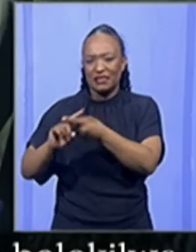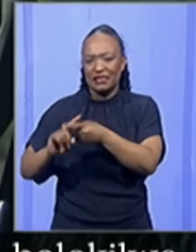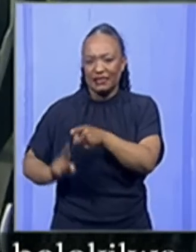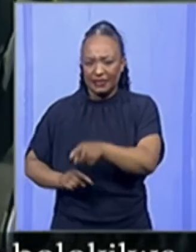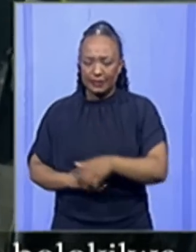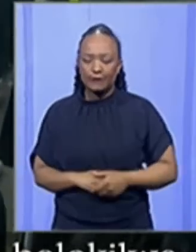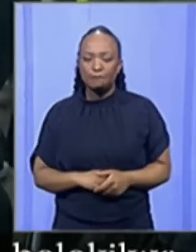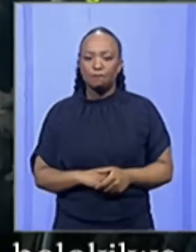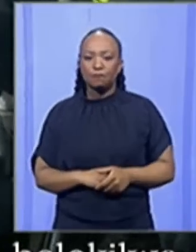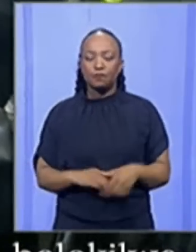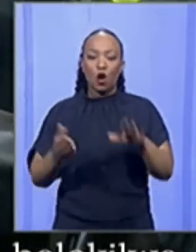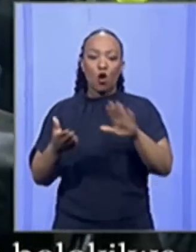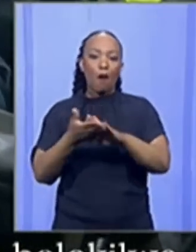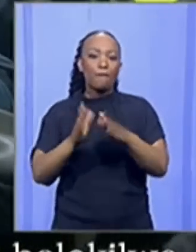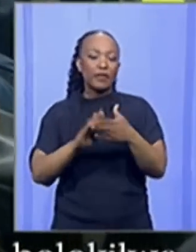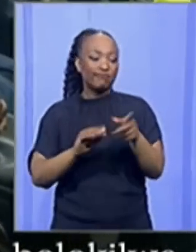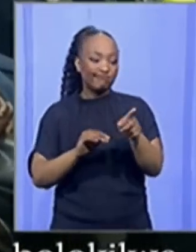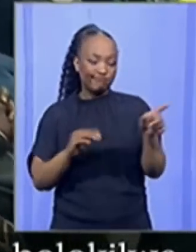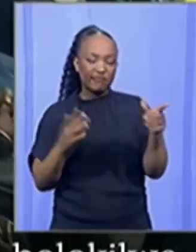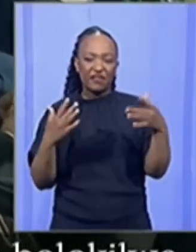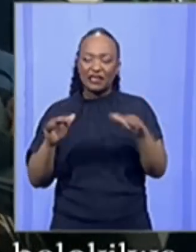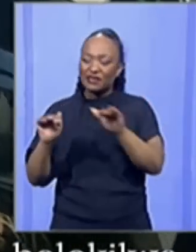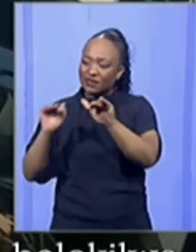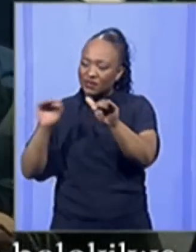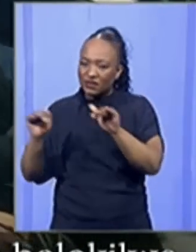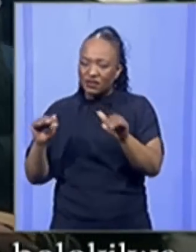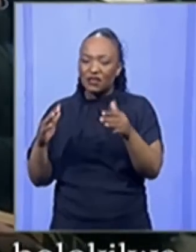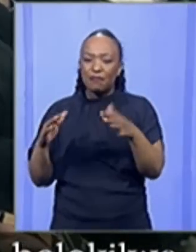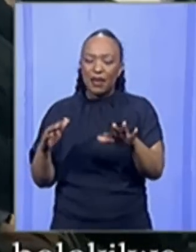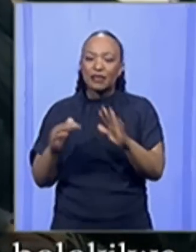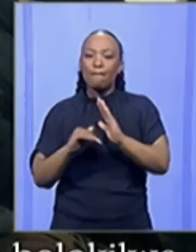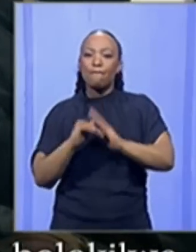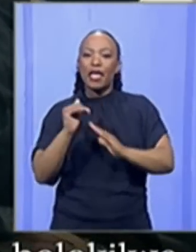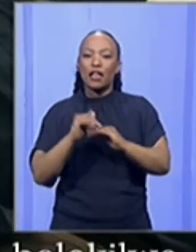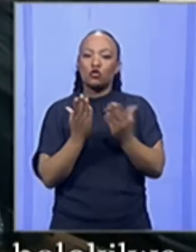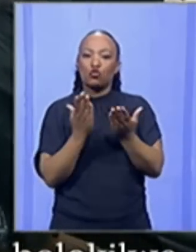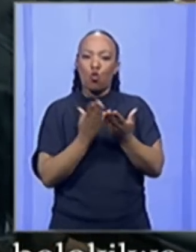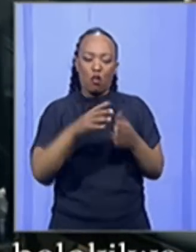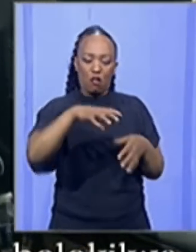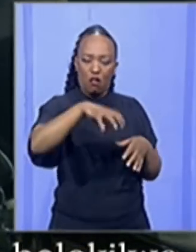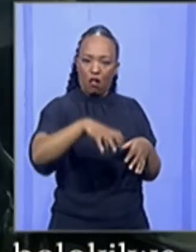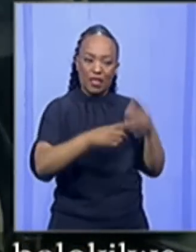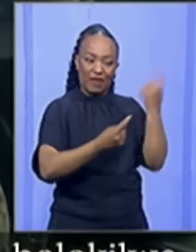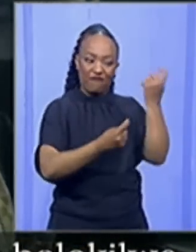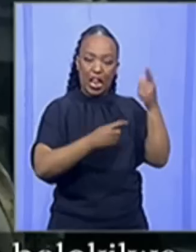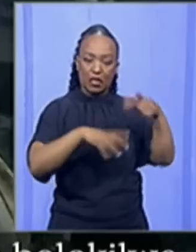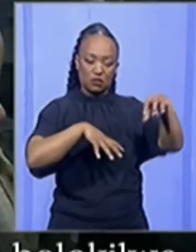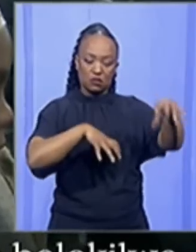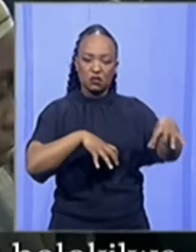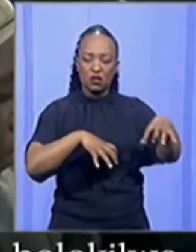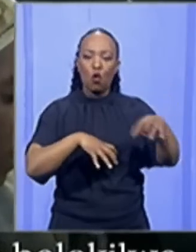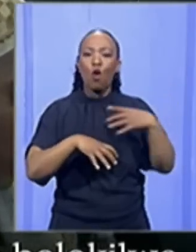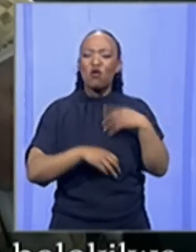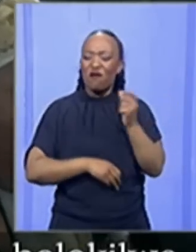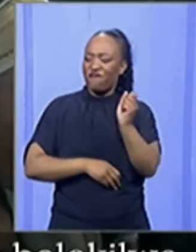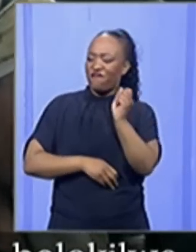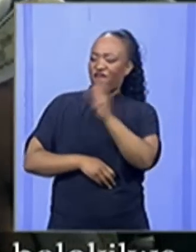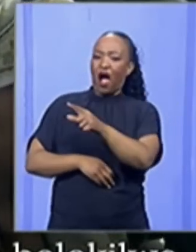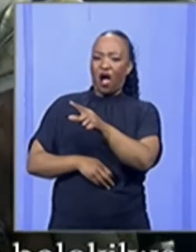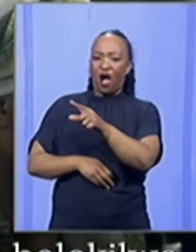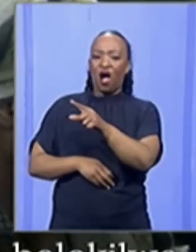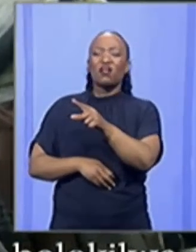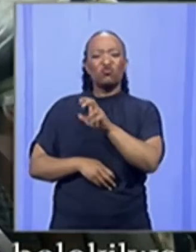Baagi ba ikuetse mo pusong gore e baagele sekolo kwa motseng wa bone go fokotsa sekgala se bana ba se tsayang go ya sekolong, mme puso yona